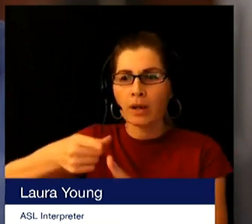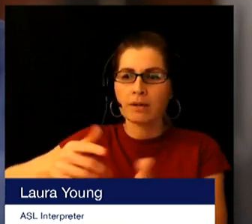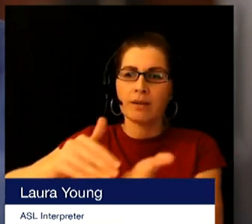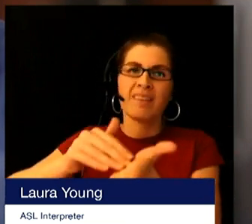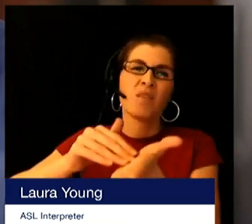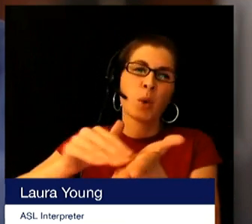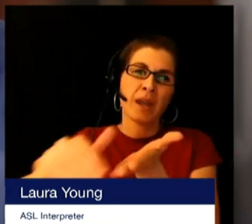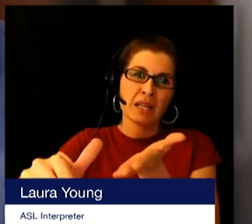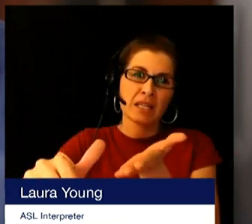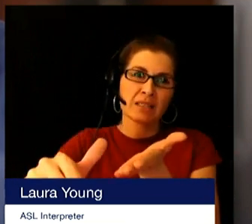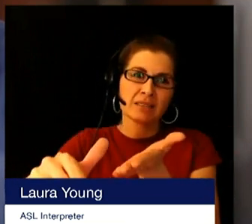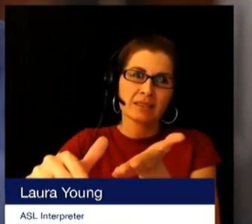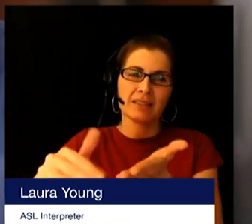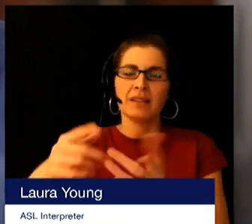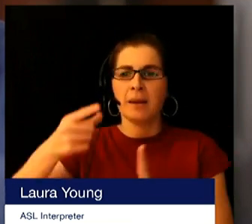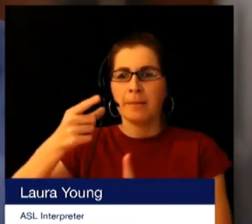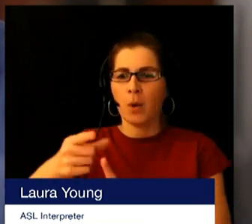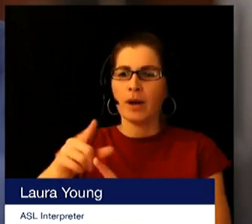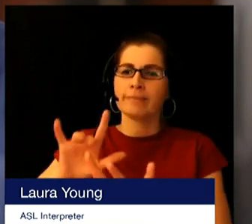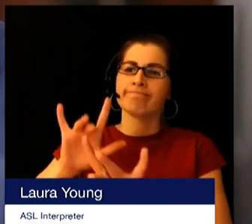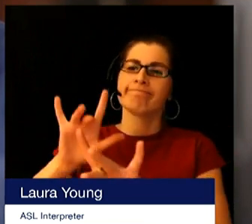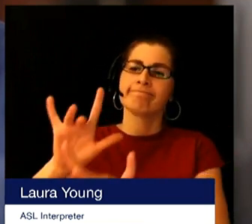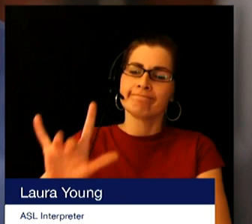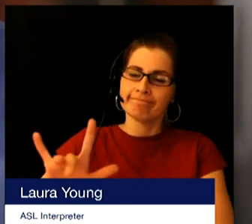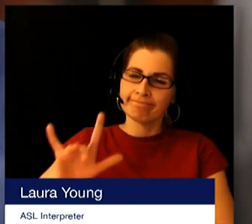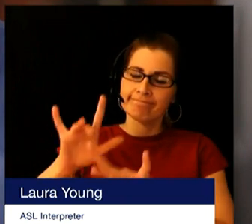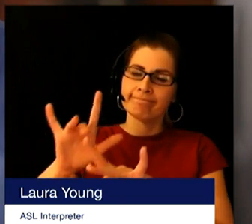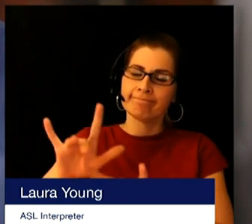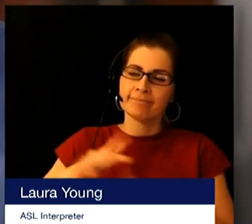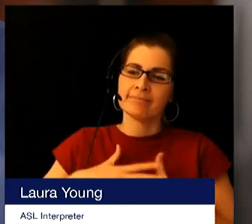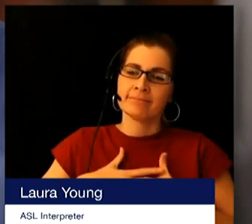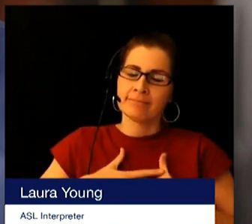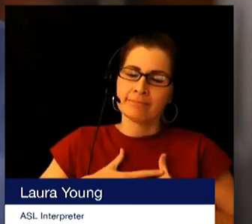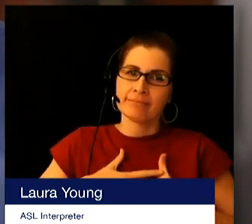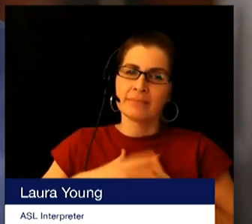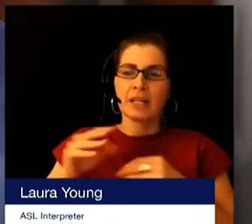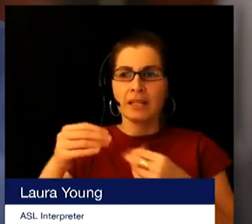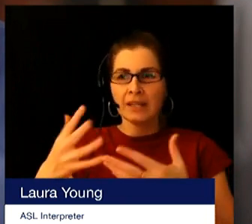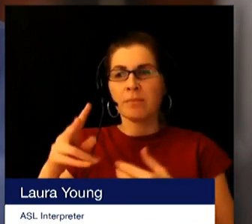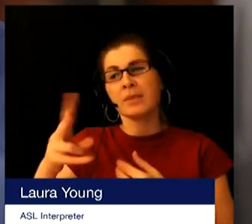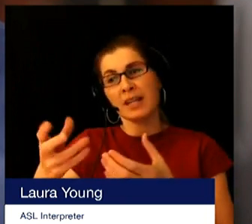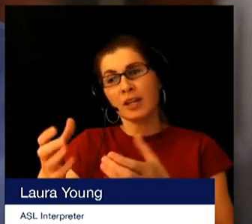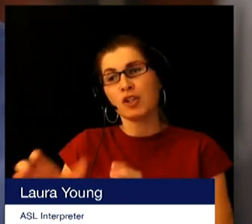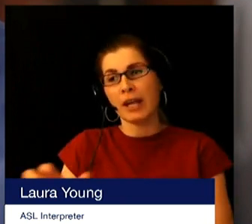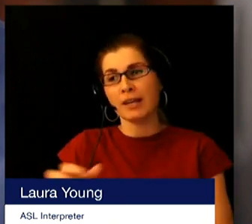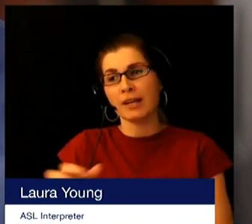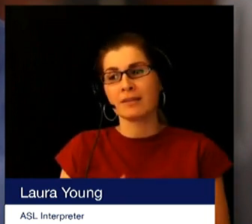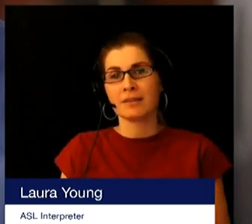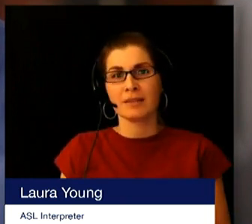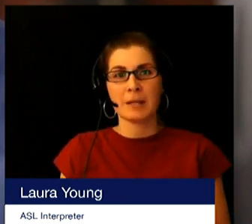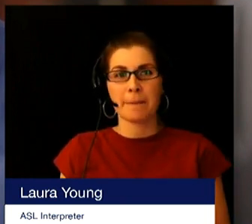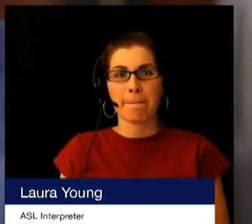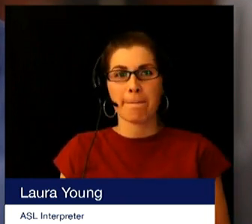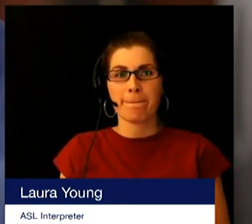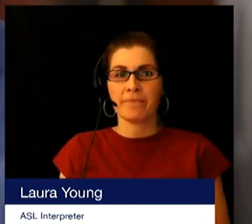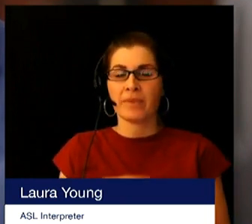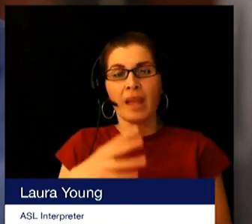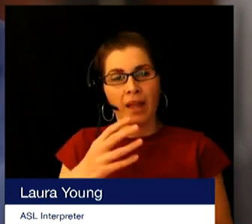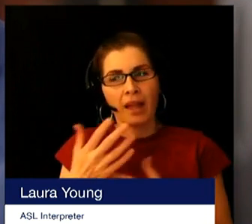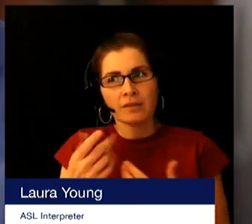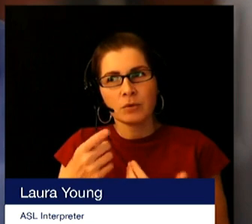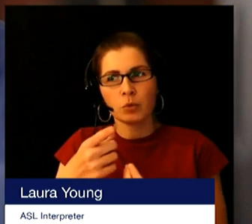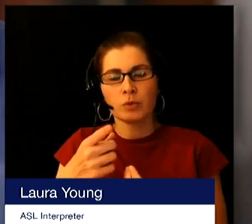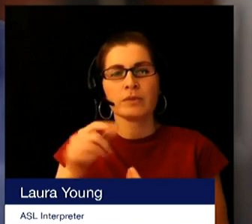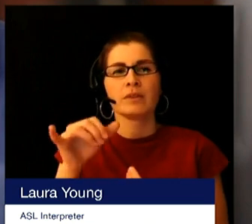compassion, about giving somebody a second chance, and realizing that everybody's